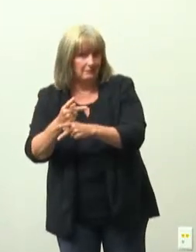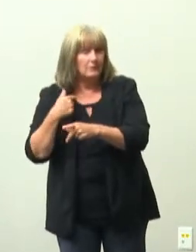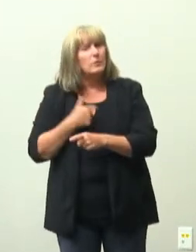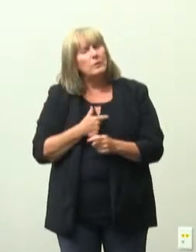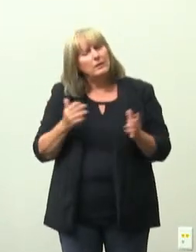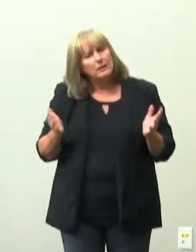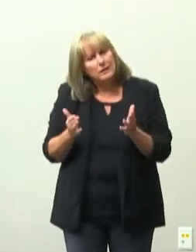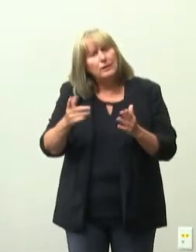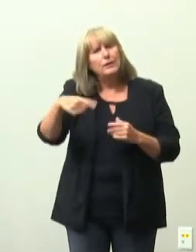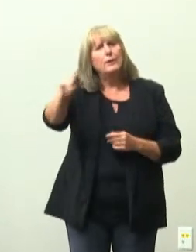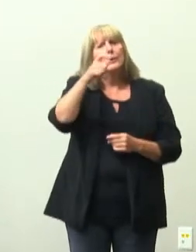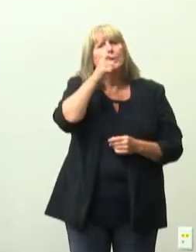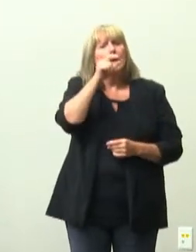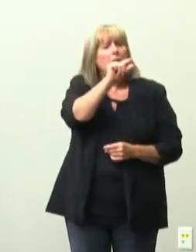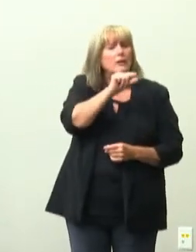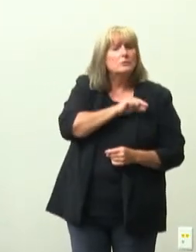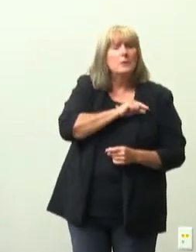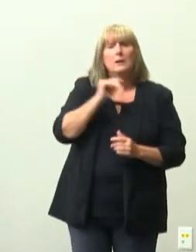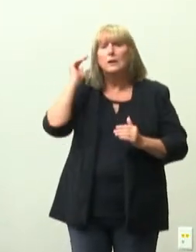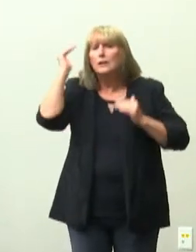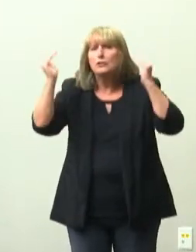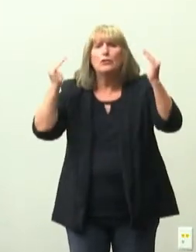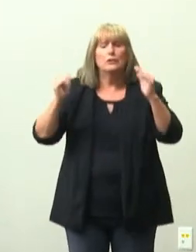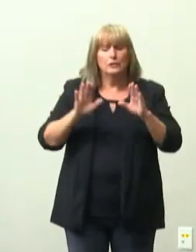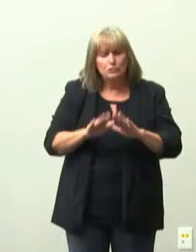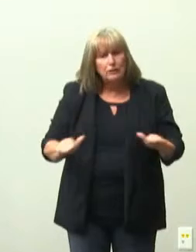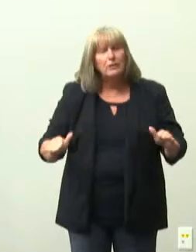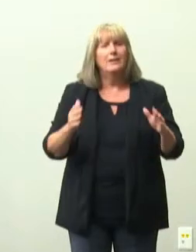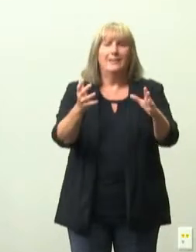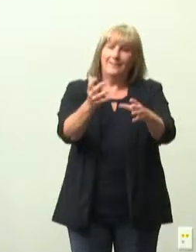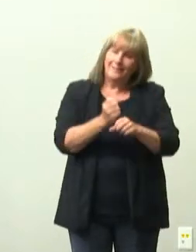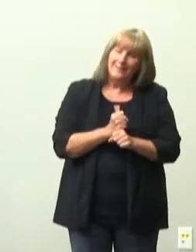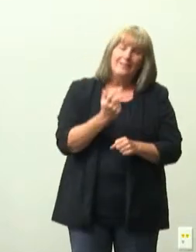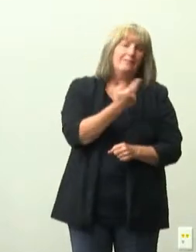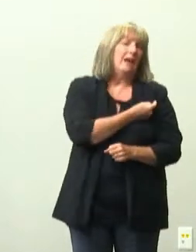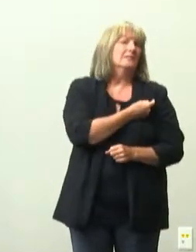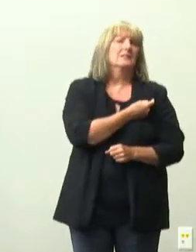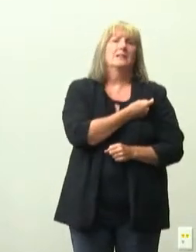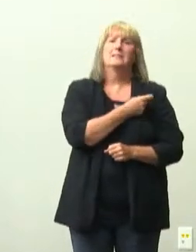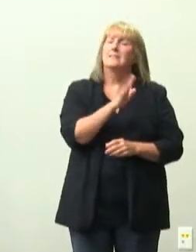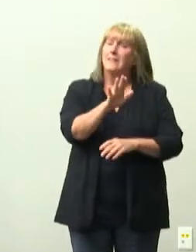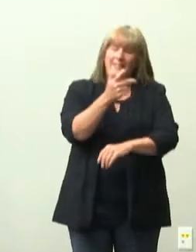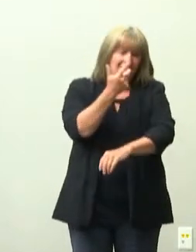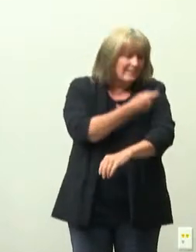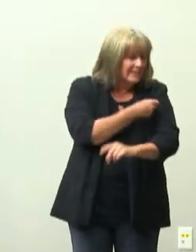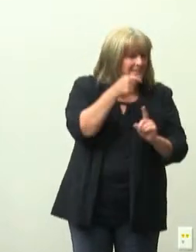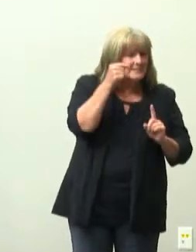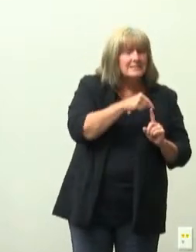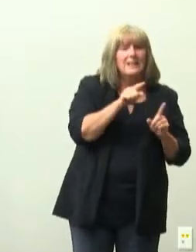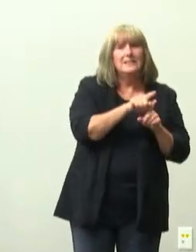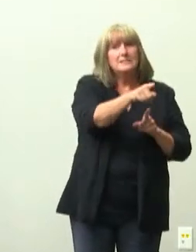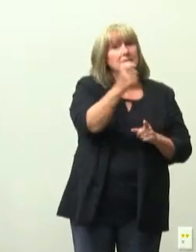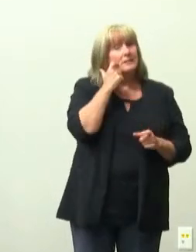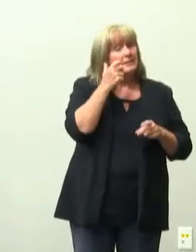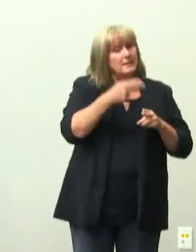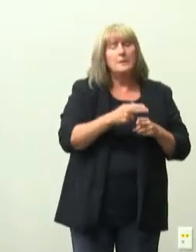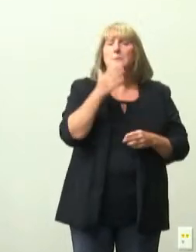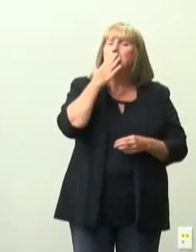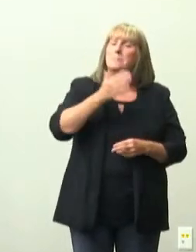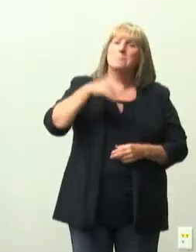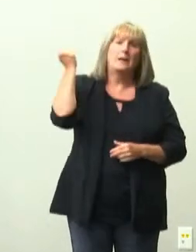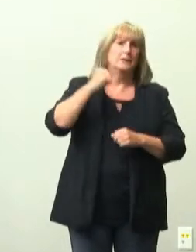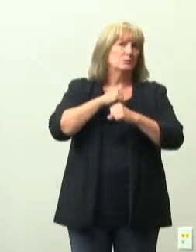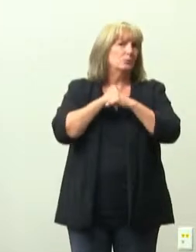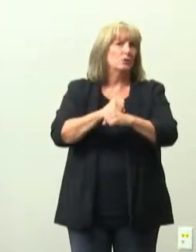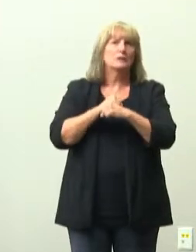eligible adult and child to get vaccinated now if they haven't already. Vaccination, as Dr. Richmond said, is the best